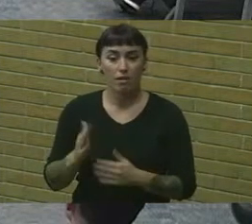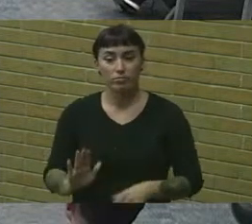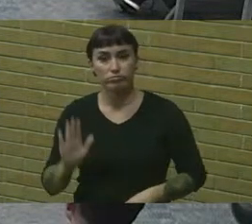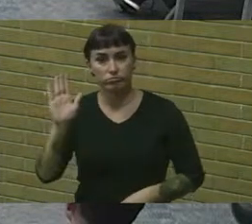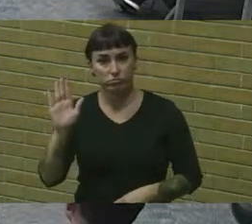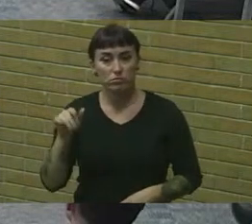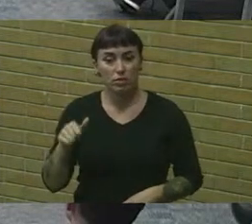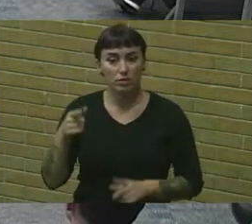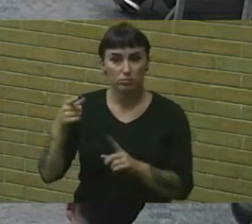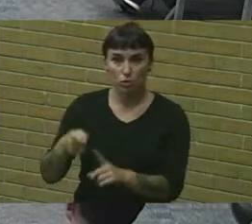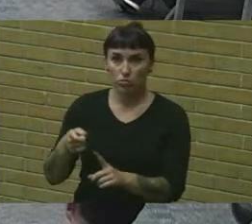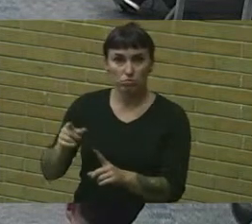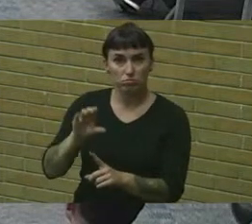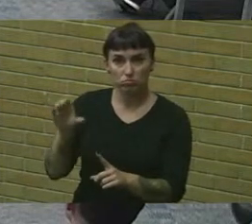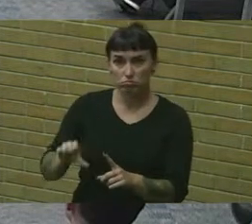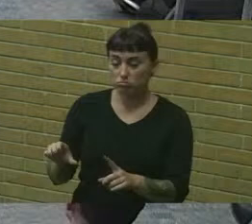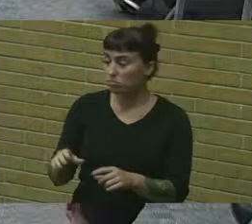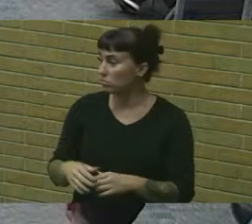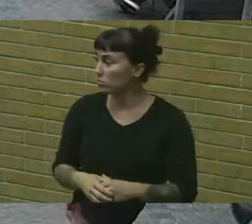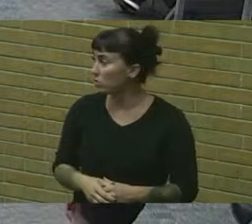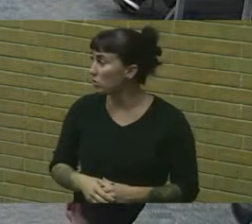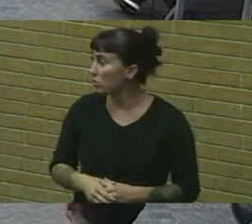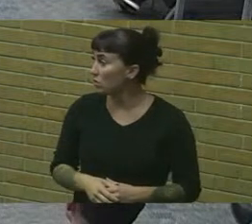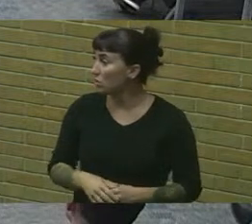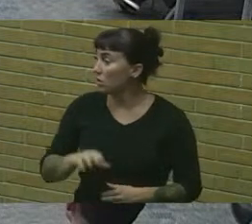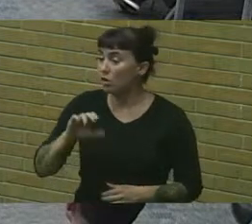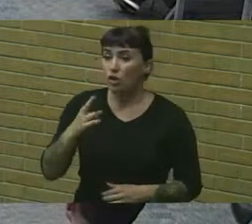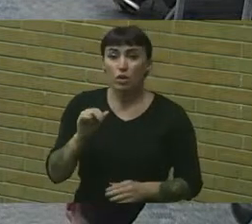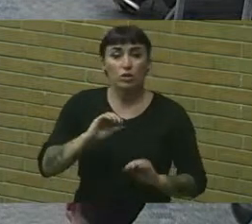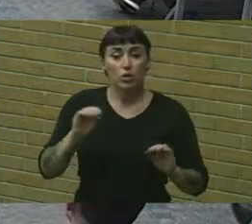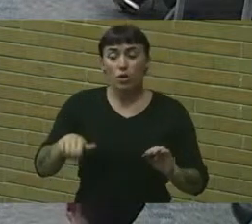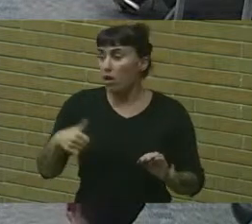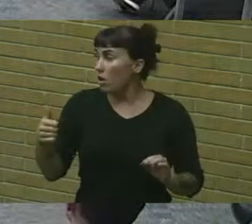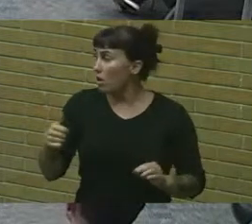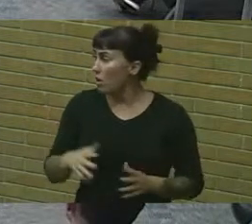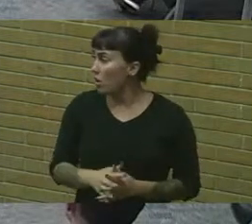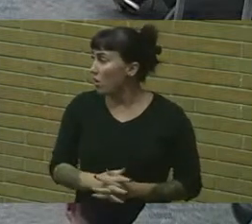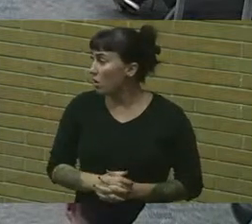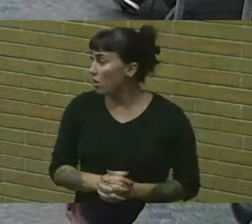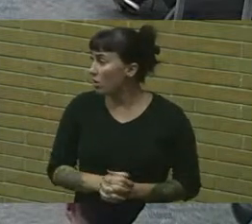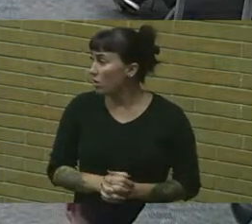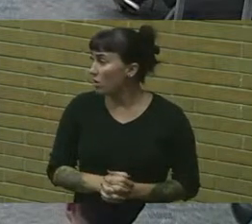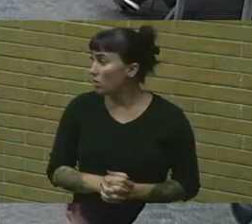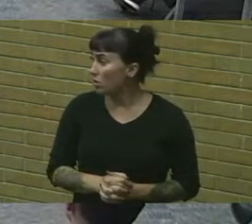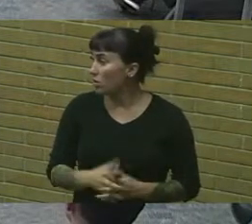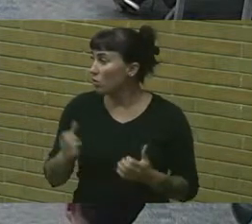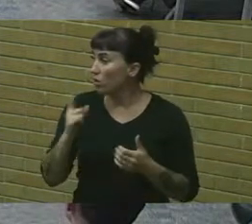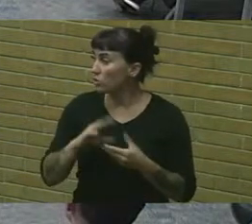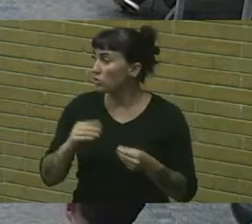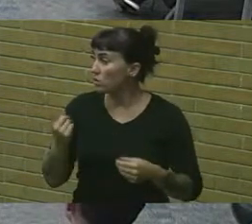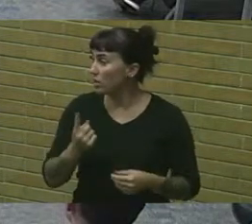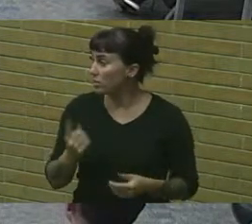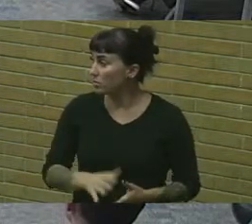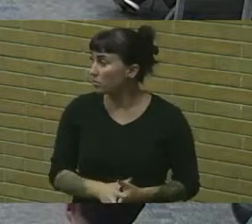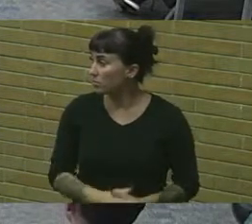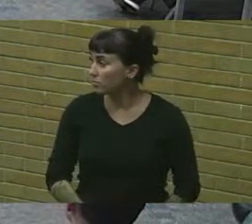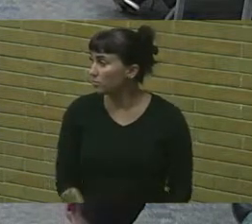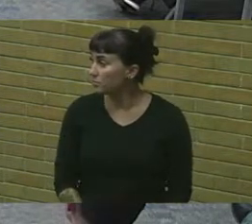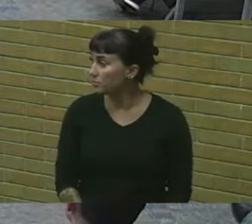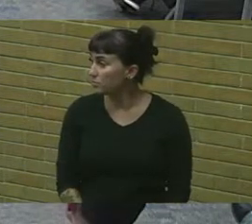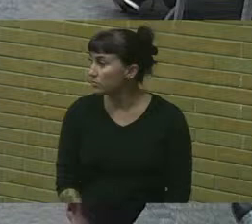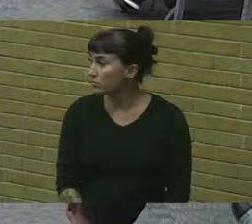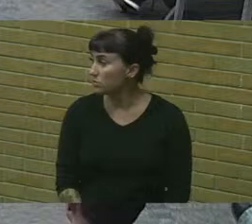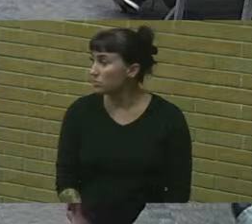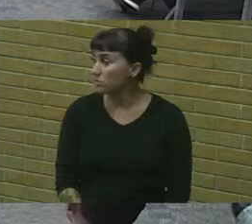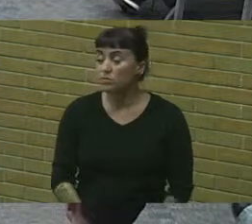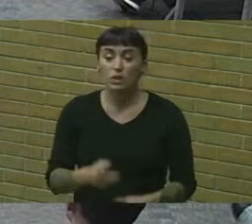this point. Bill, if there's no one further in the open forum, No. I do want to say something before we